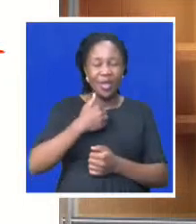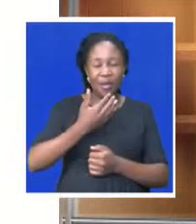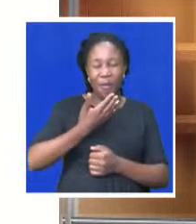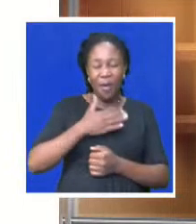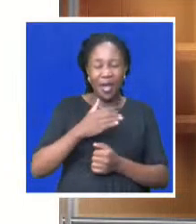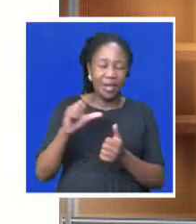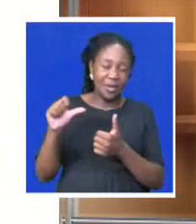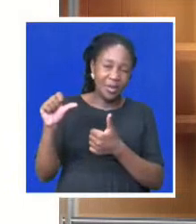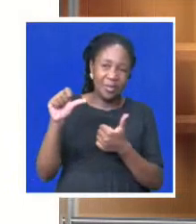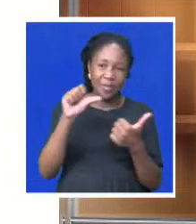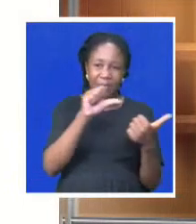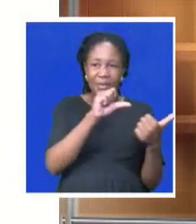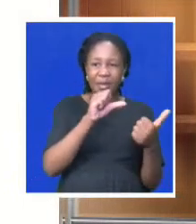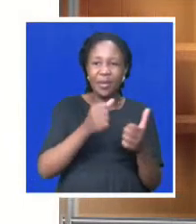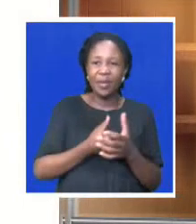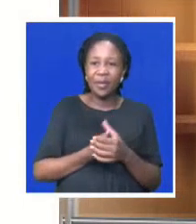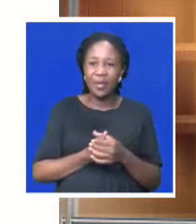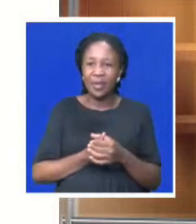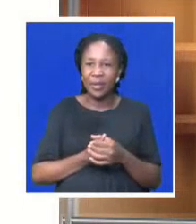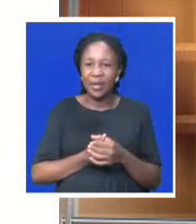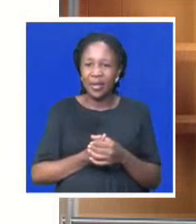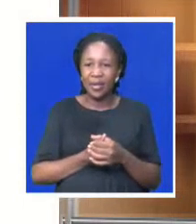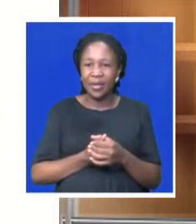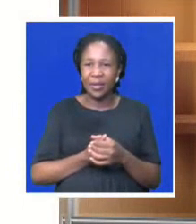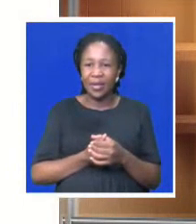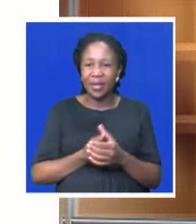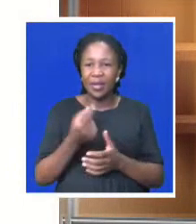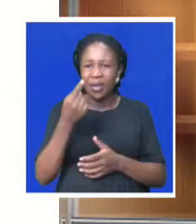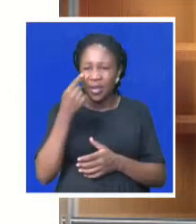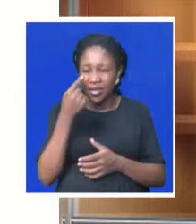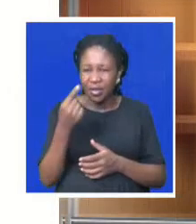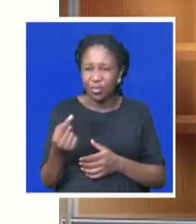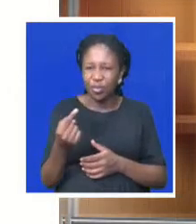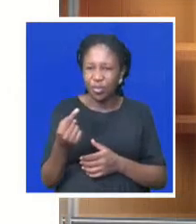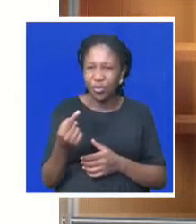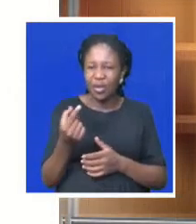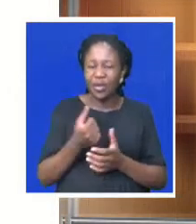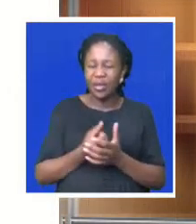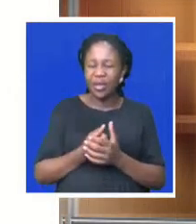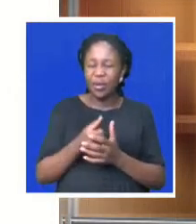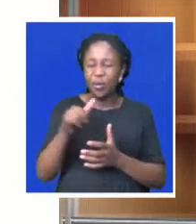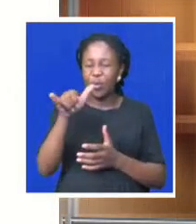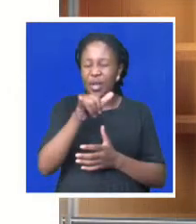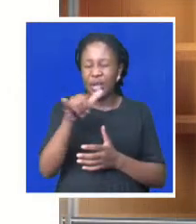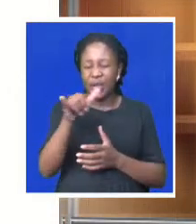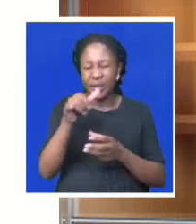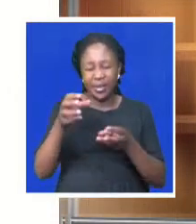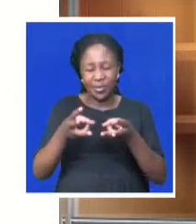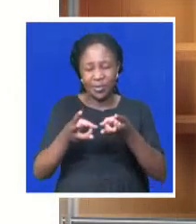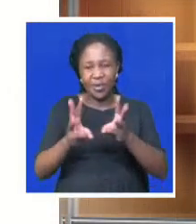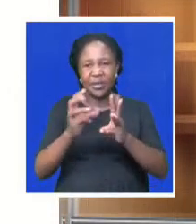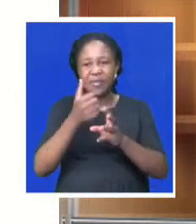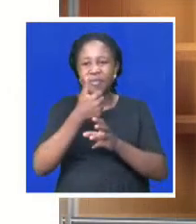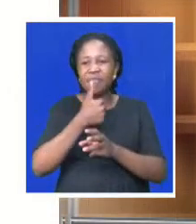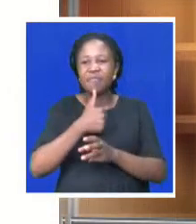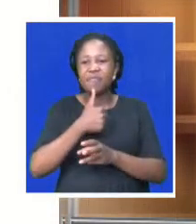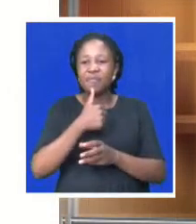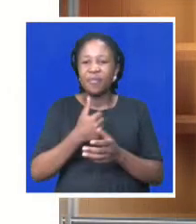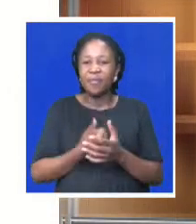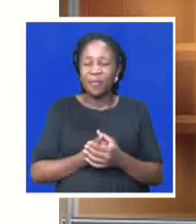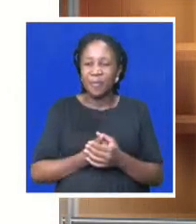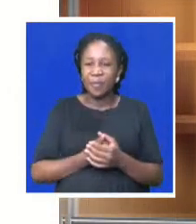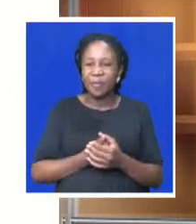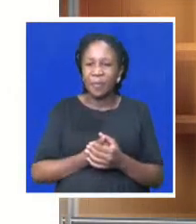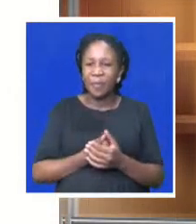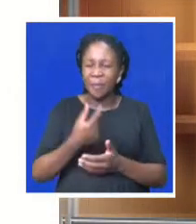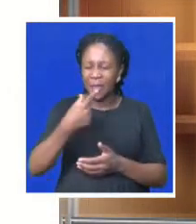to take something like a minute because we are highlighting. We say that there should be characters. We say